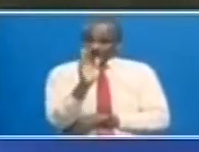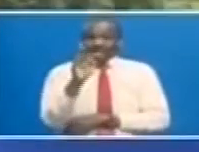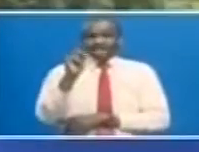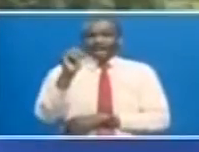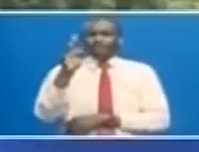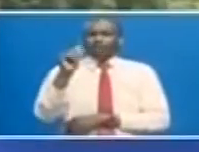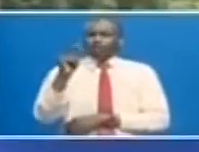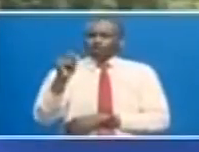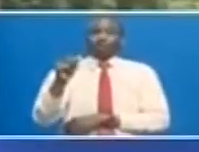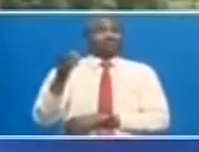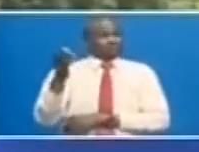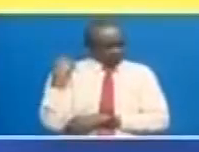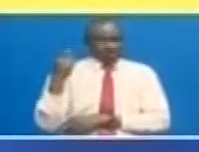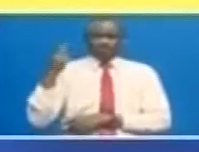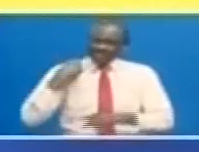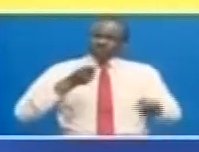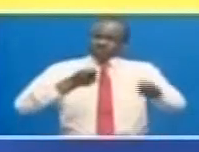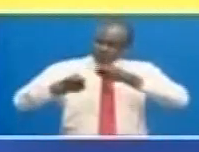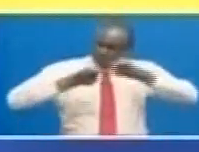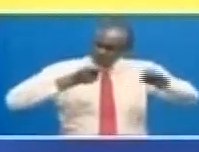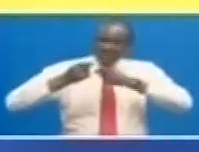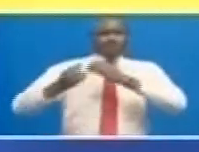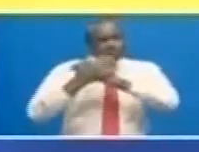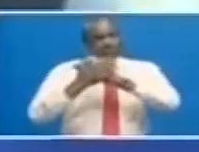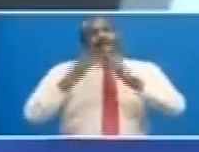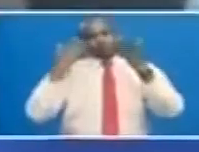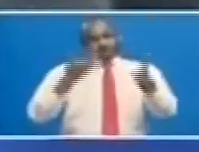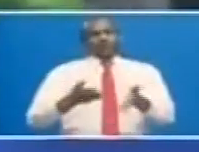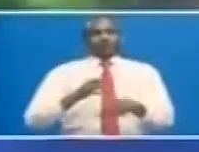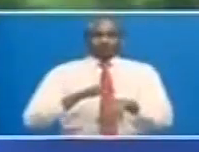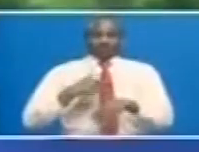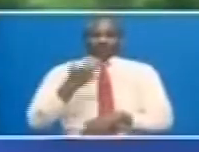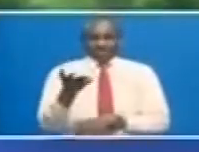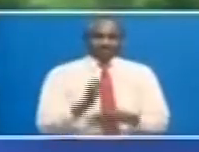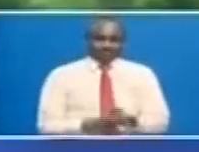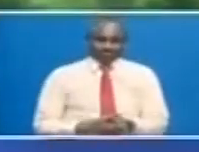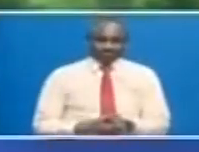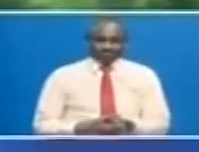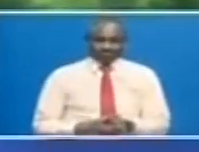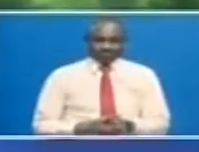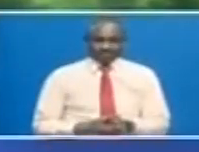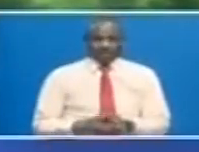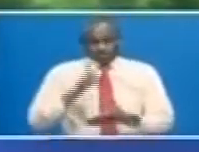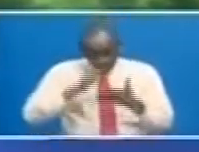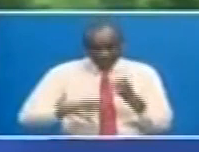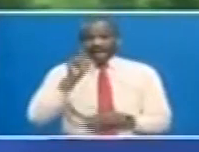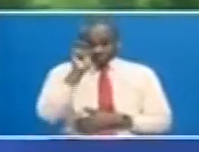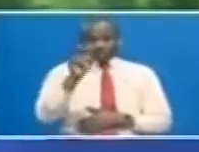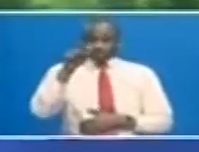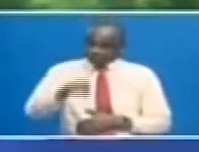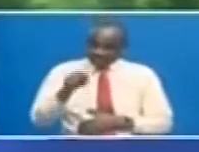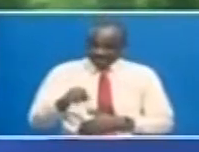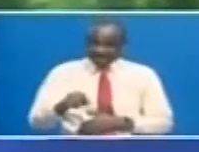Nabongo Mumia, whose reign and influence is still unrivaled. Whatever you saw today